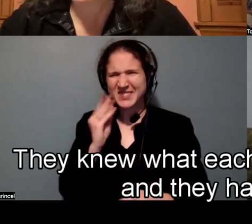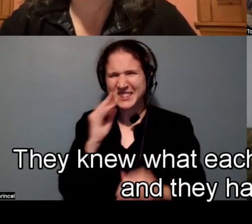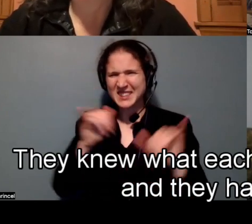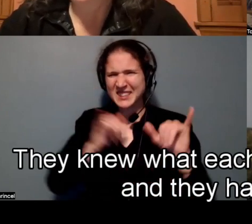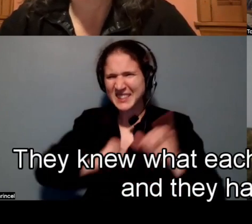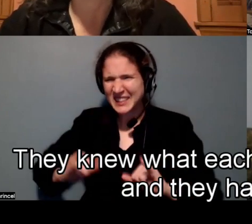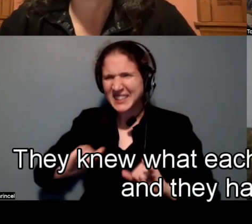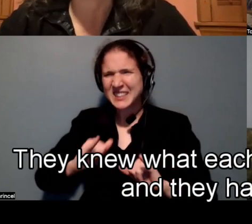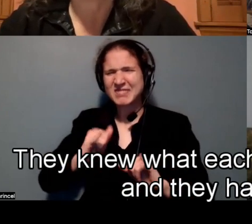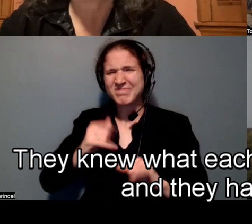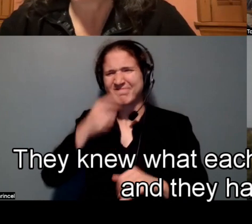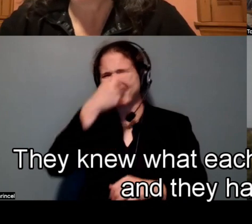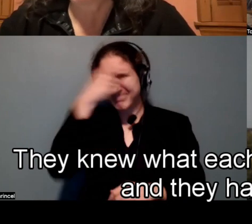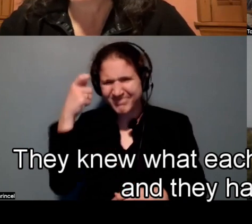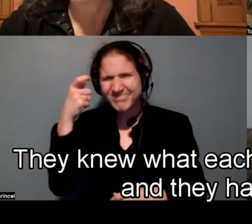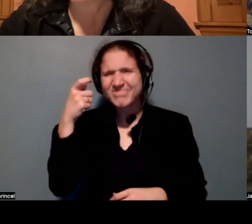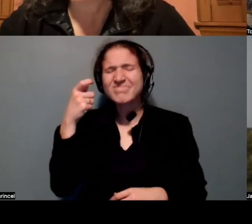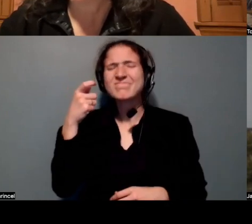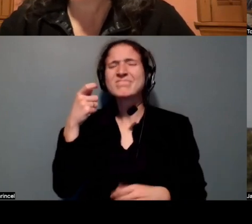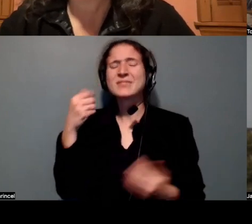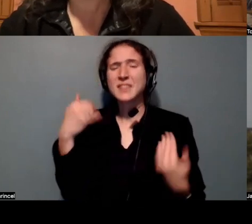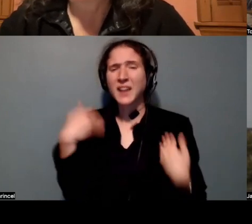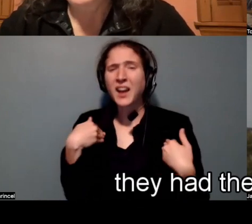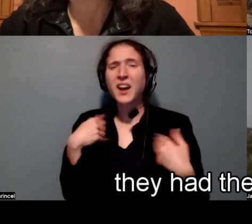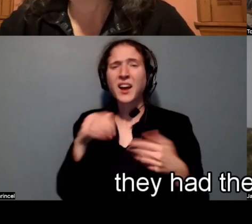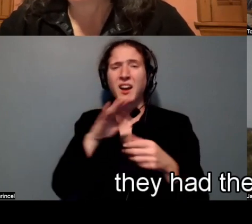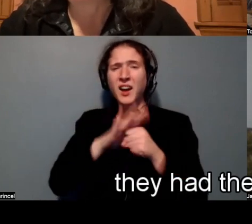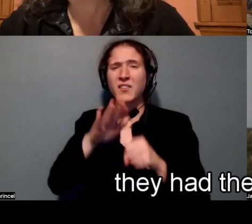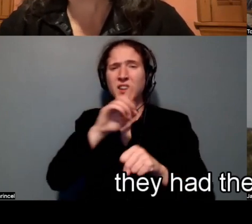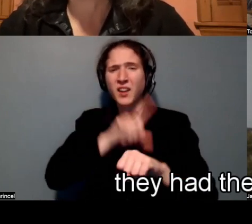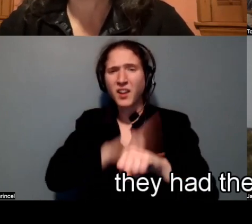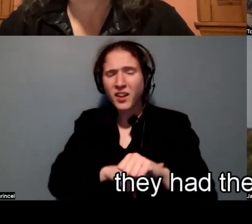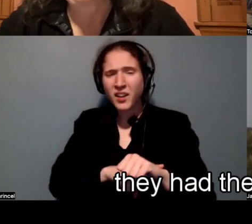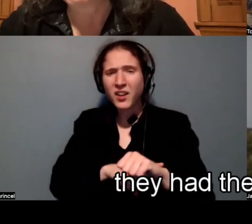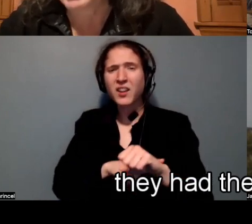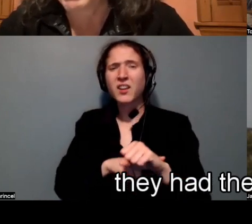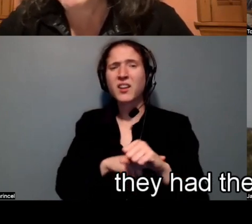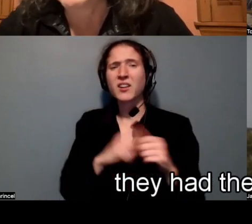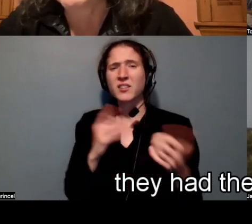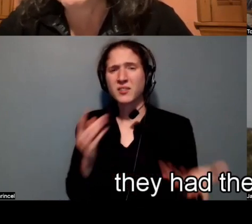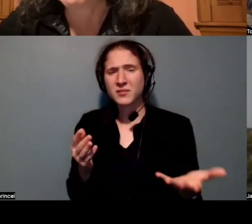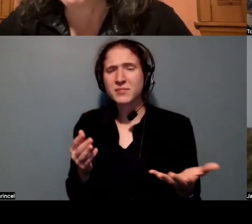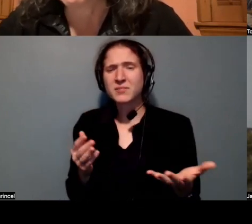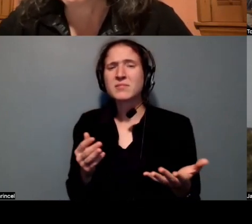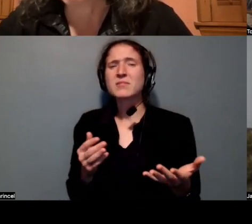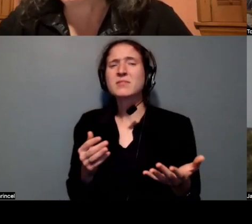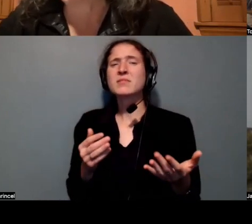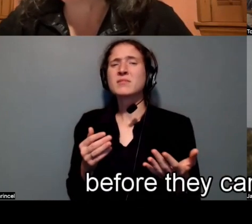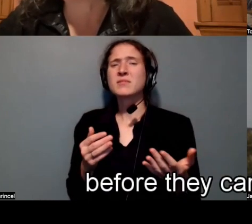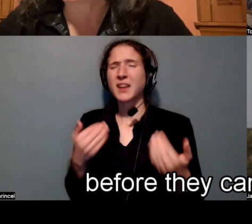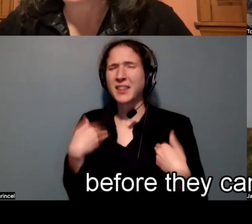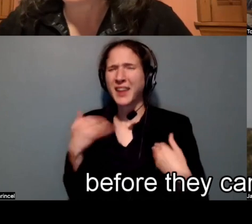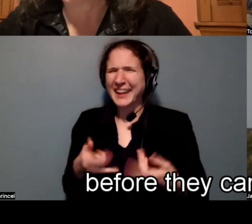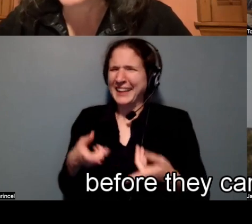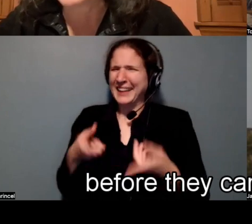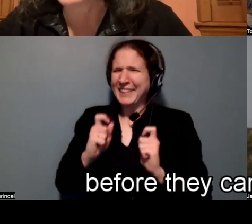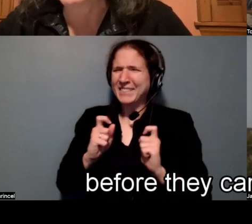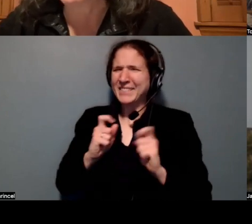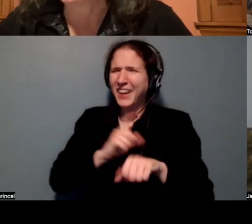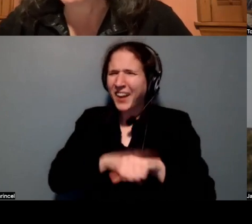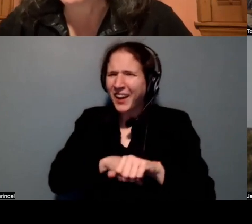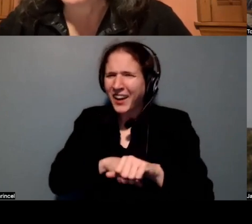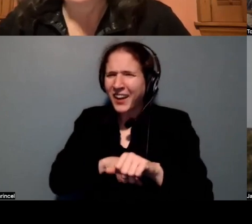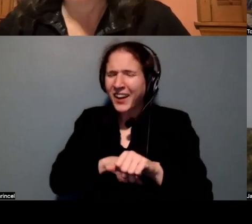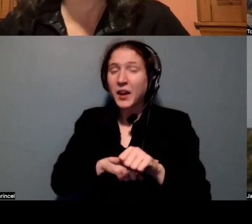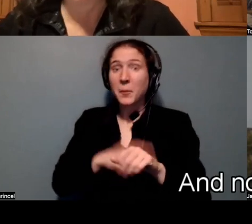gone through, and they had the time. They had the gift of time before they came back